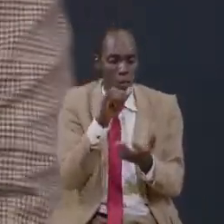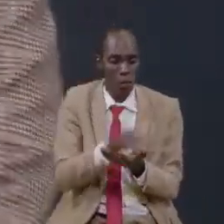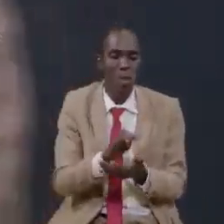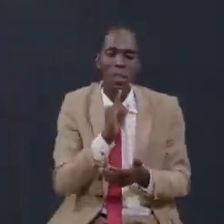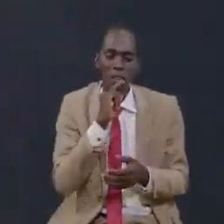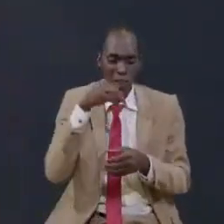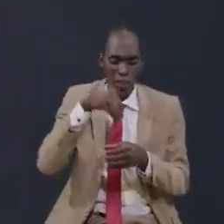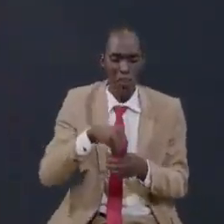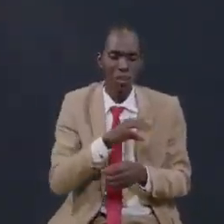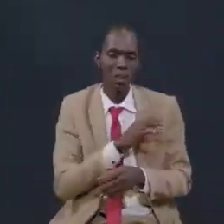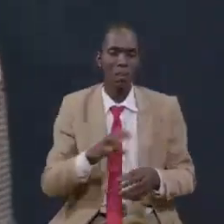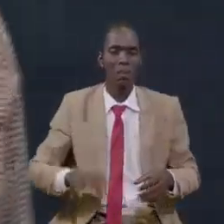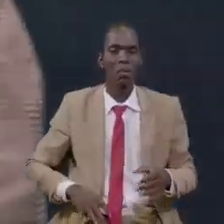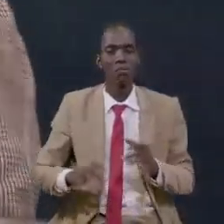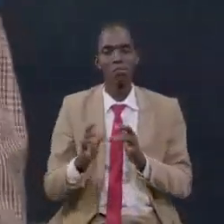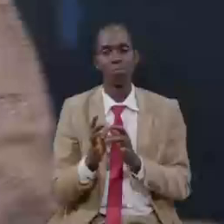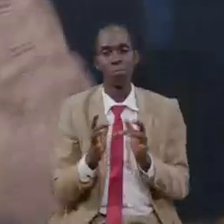Jesus. Now when we see